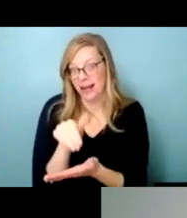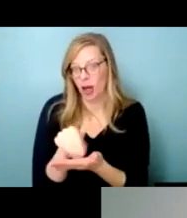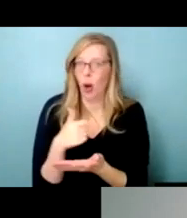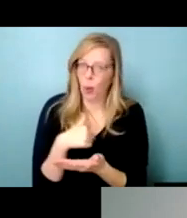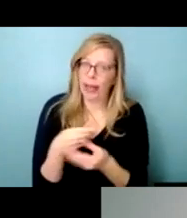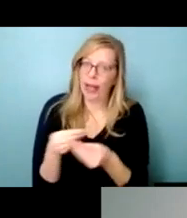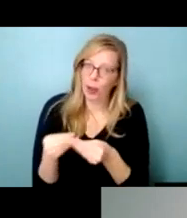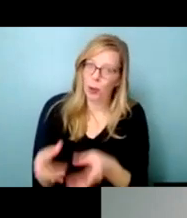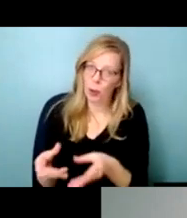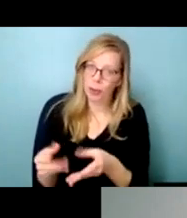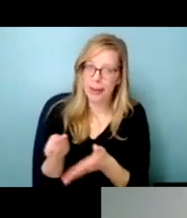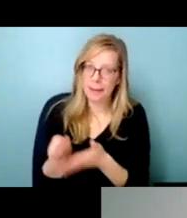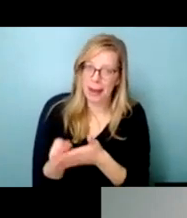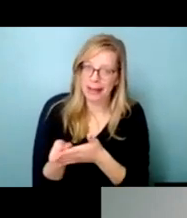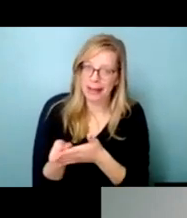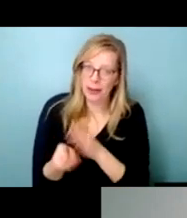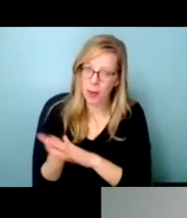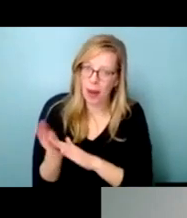a good example.